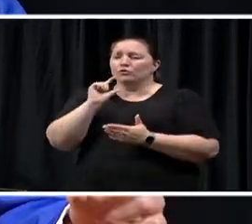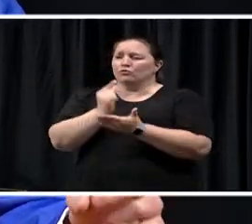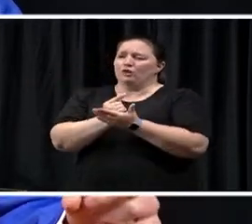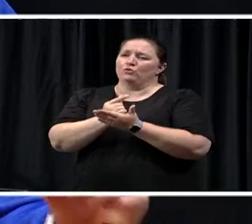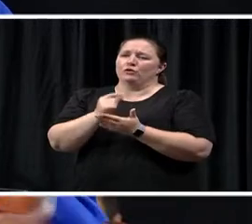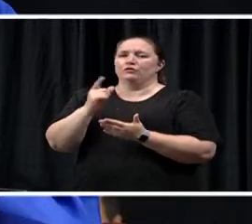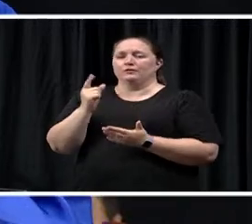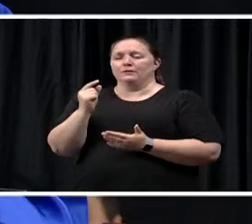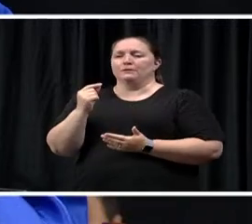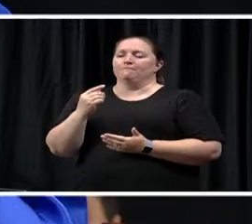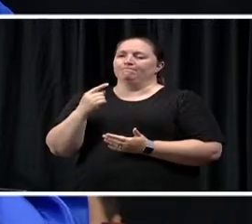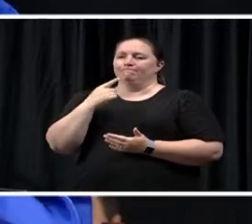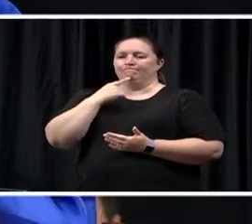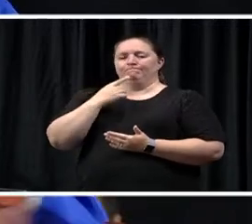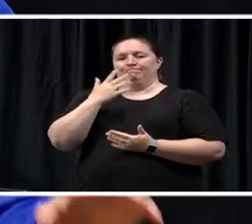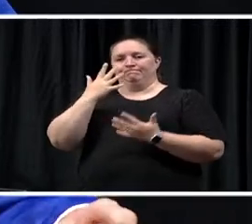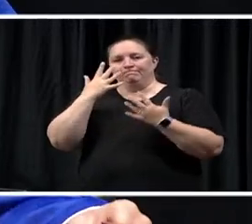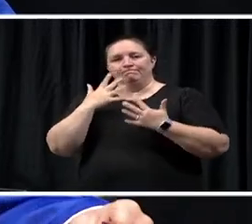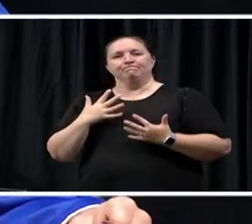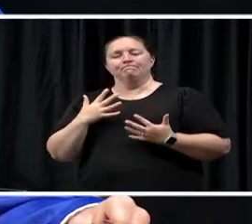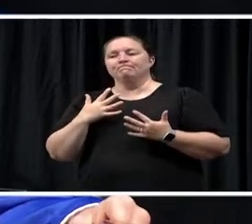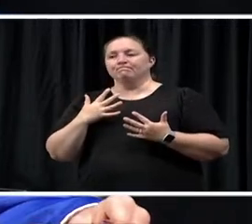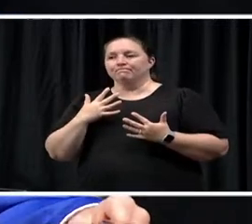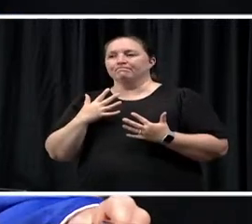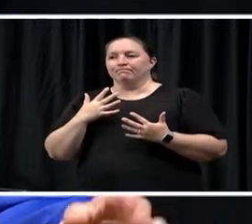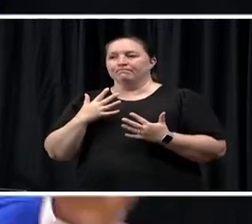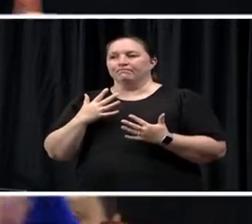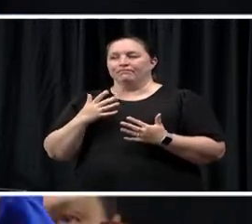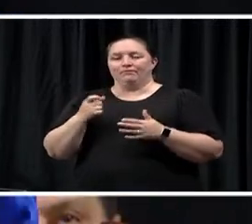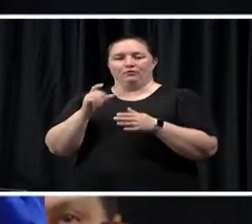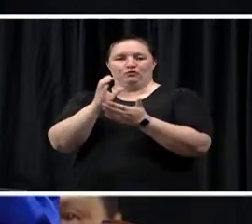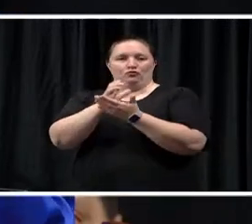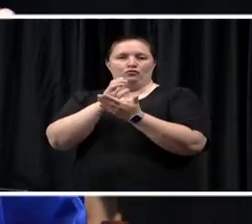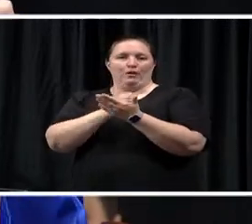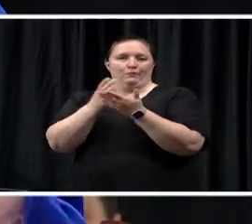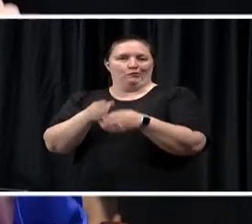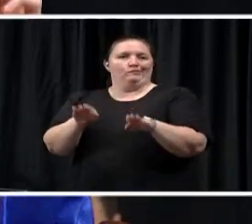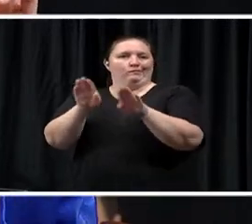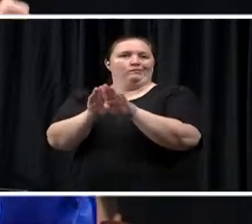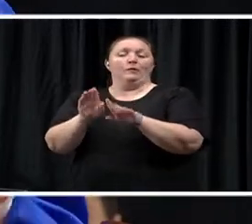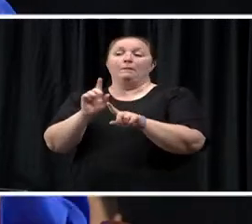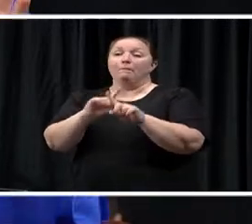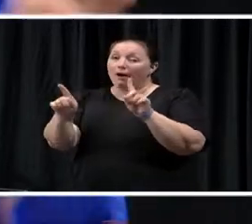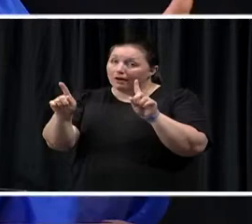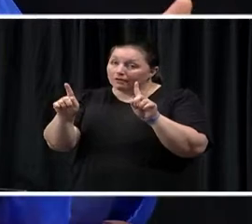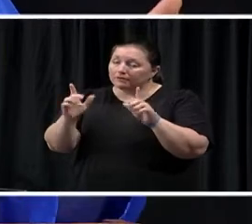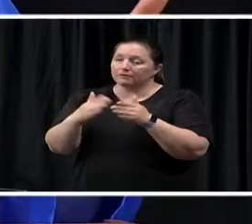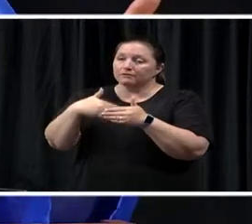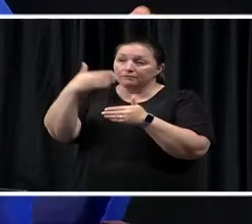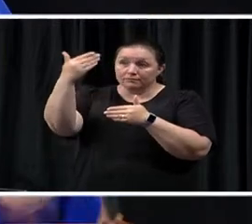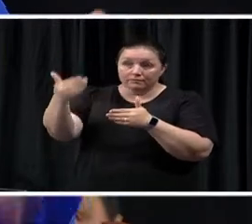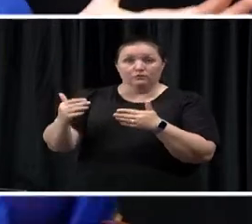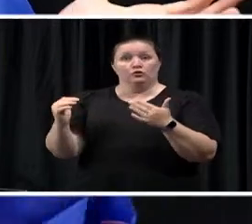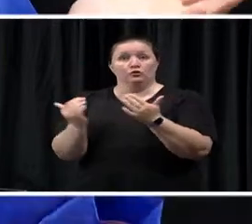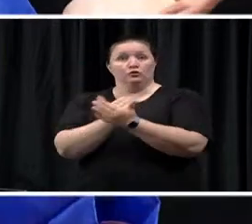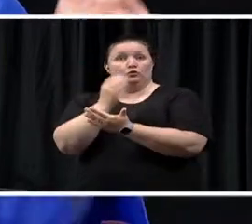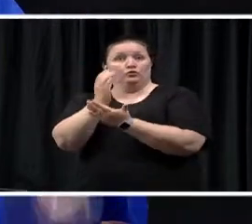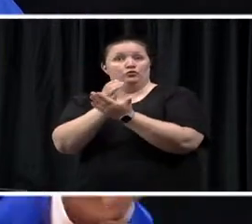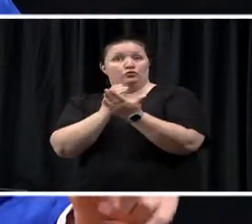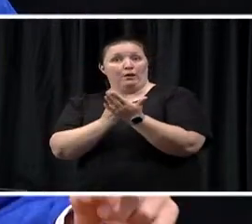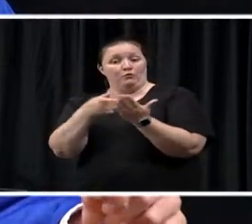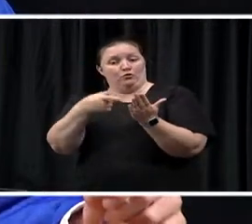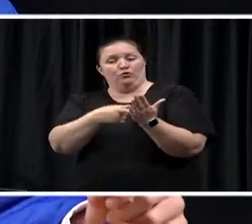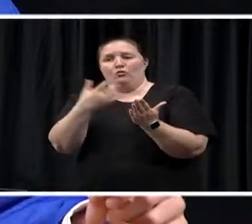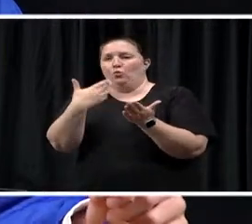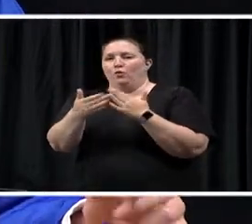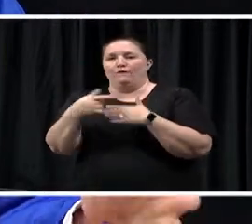serves as the end of a lengthy chapter in this book we call life. But it leaves open an entirely new blank chapter that can be whatever